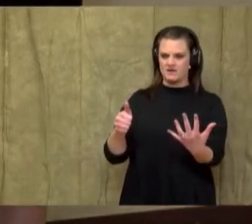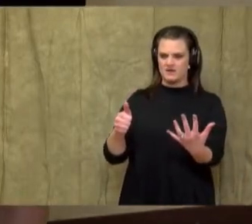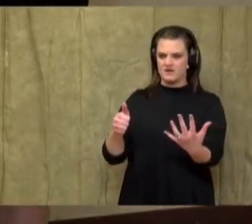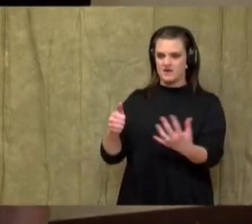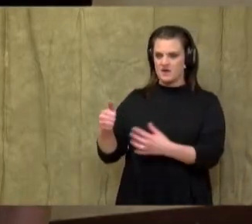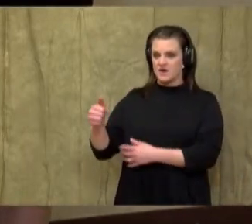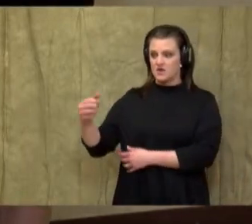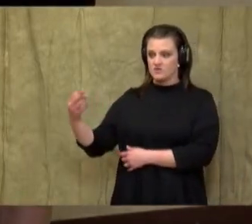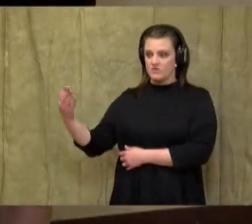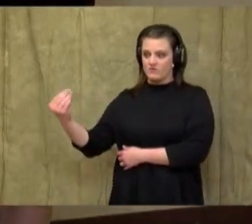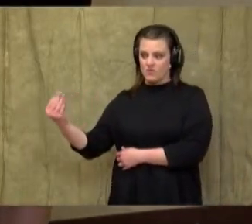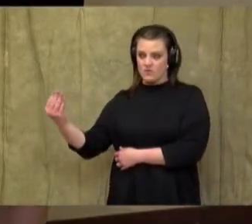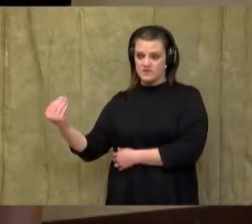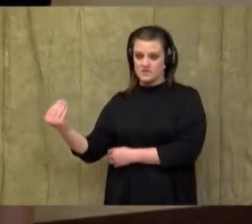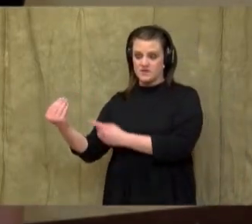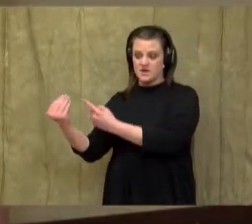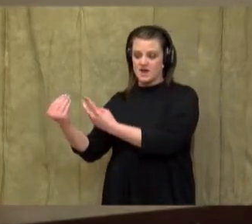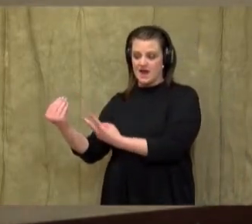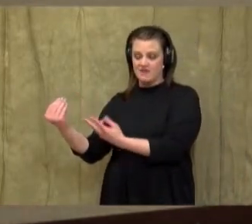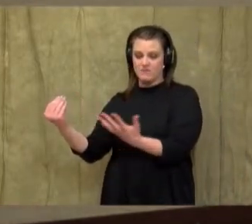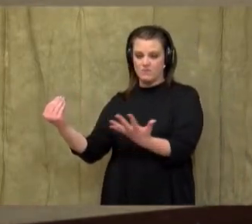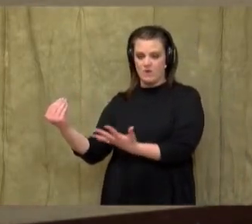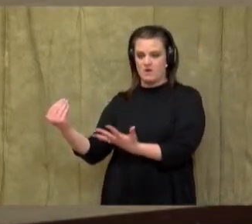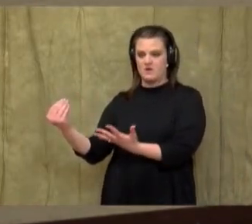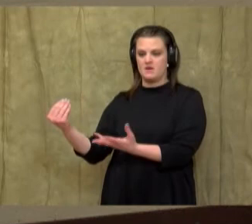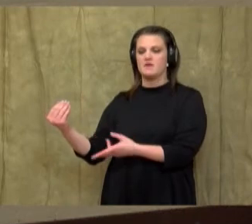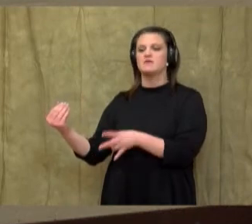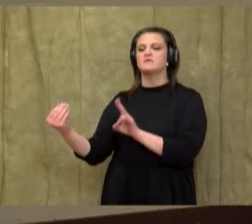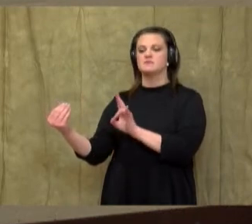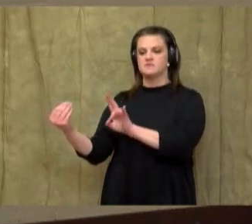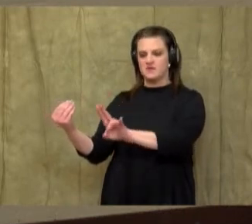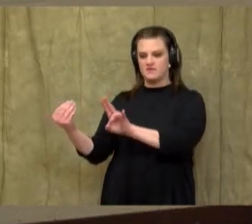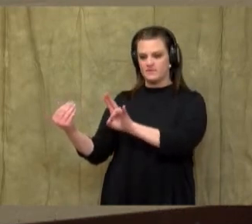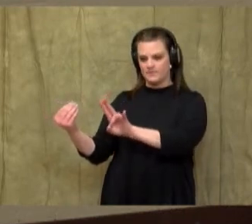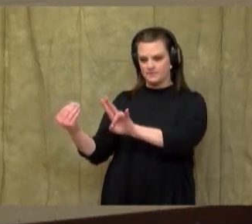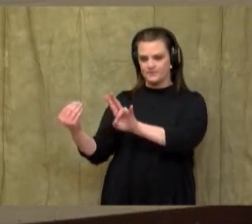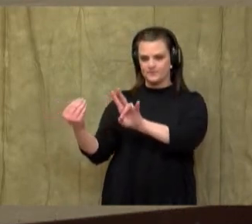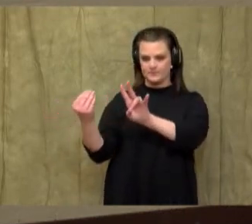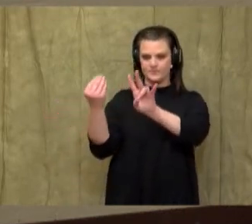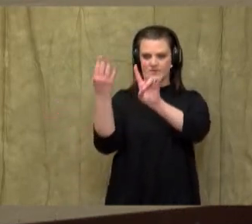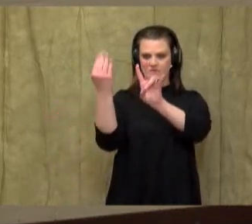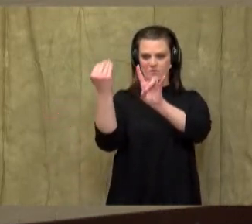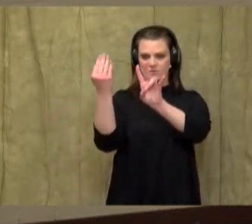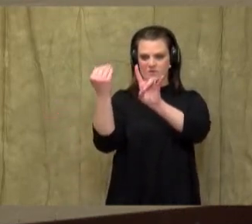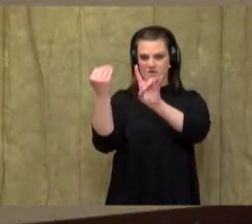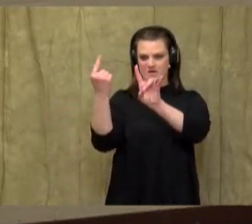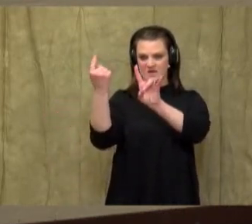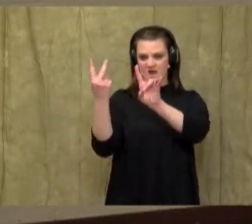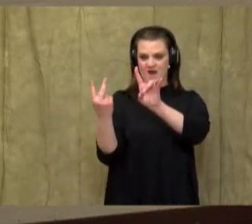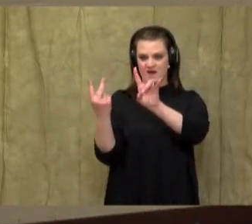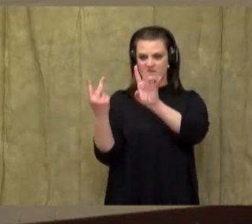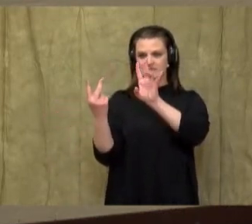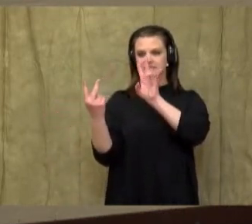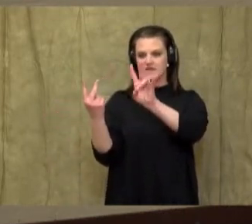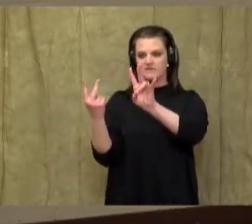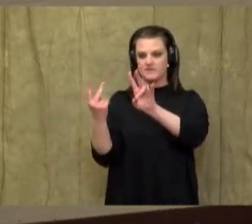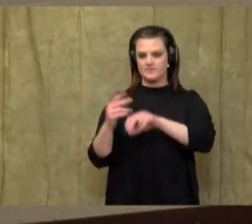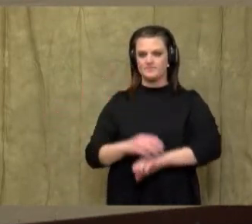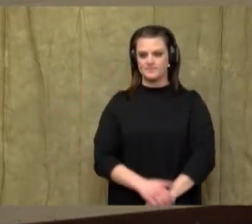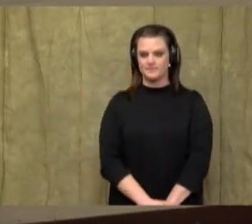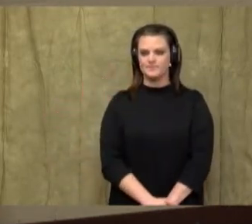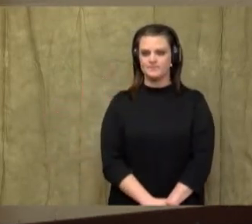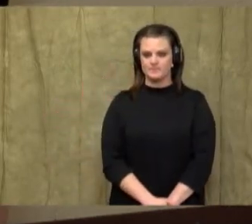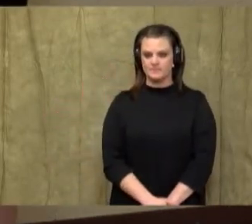half of 14? That's right, it'd be 7. And so 7,